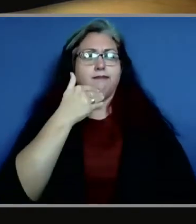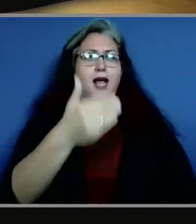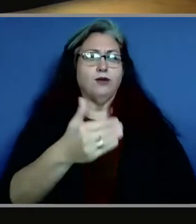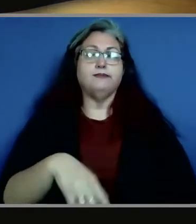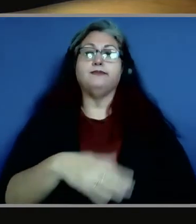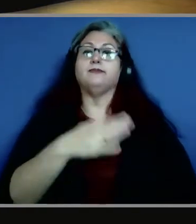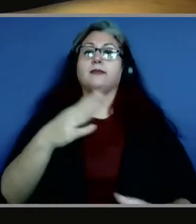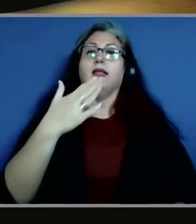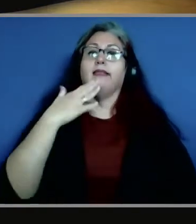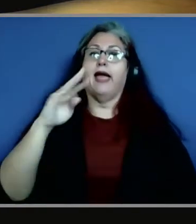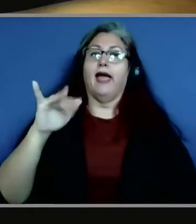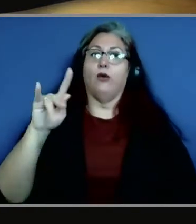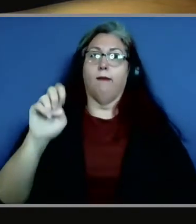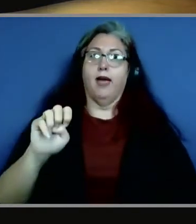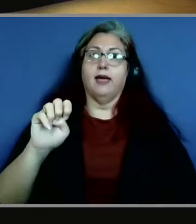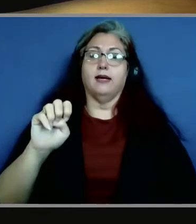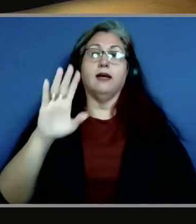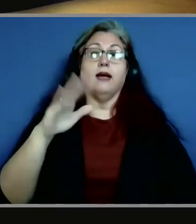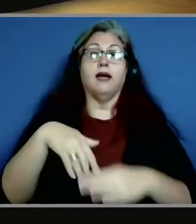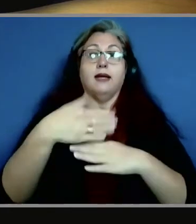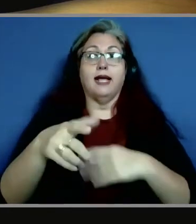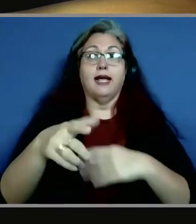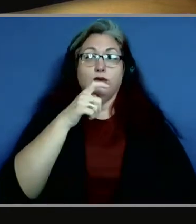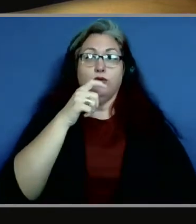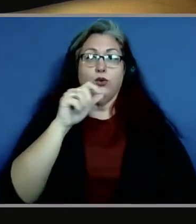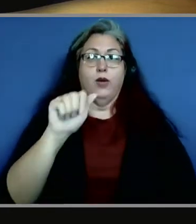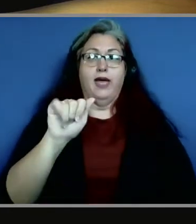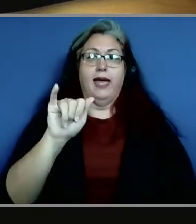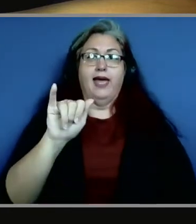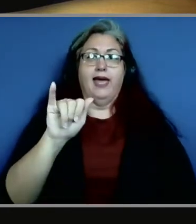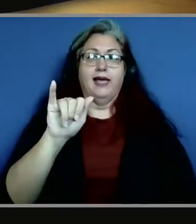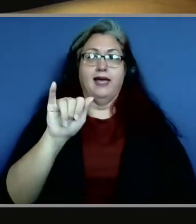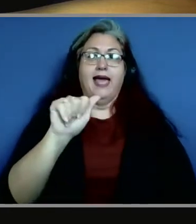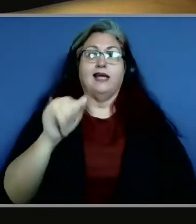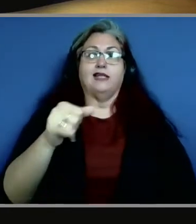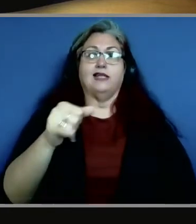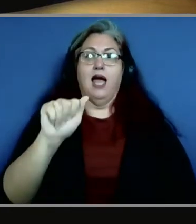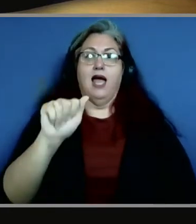Thank you, Mike. Now we'll go to Asia Iyer.